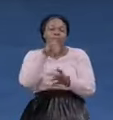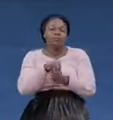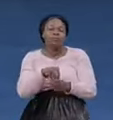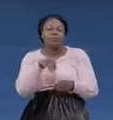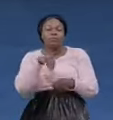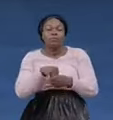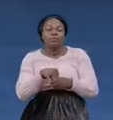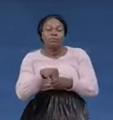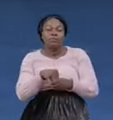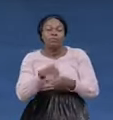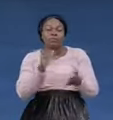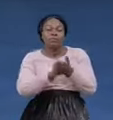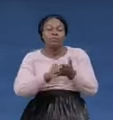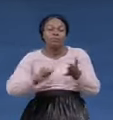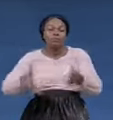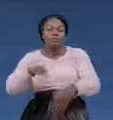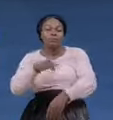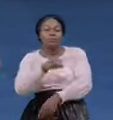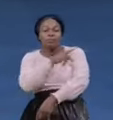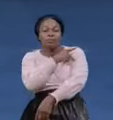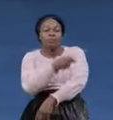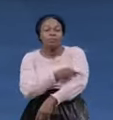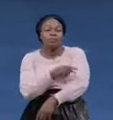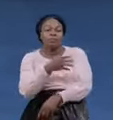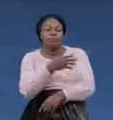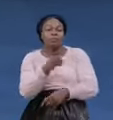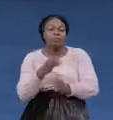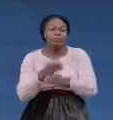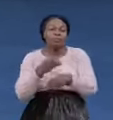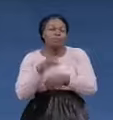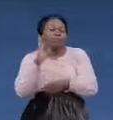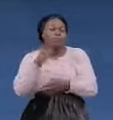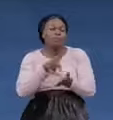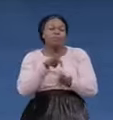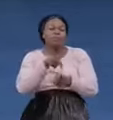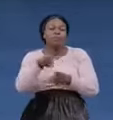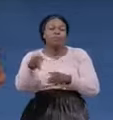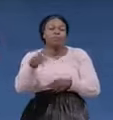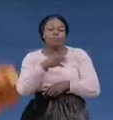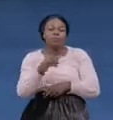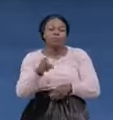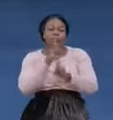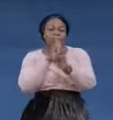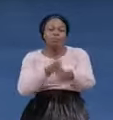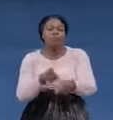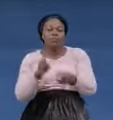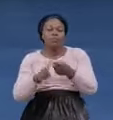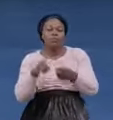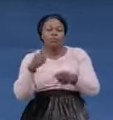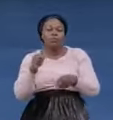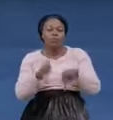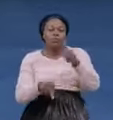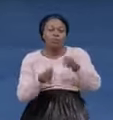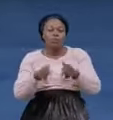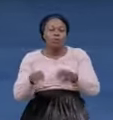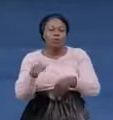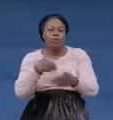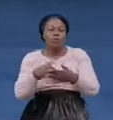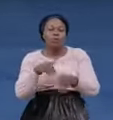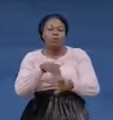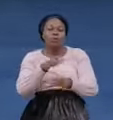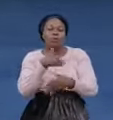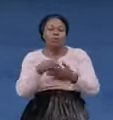professions by treating my patients until they are in good health. I respond to emergency promptly at all times. I